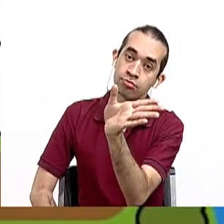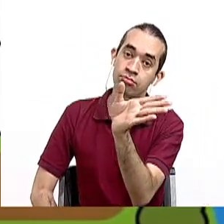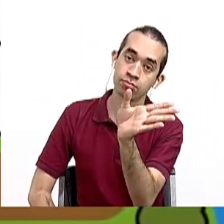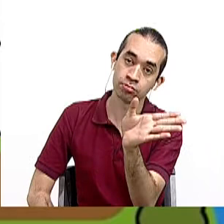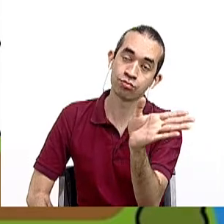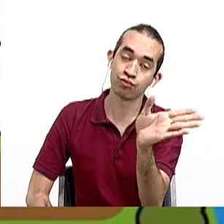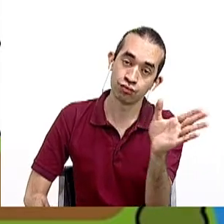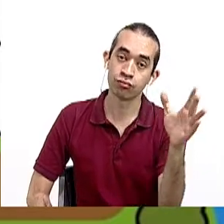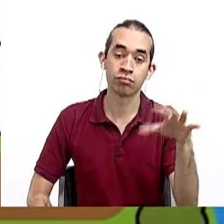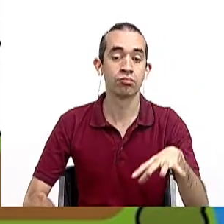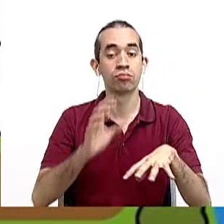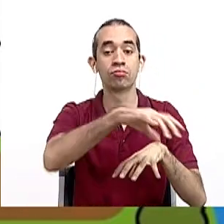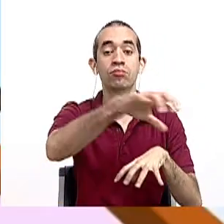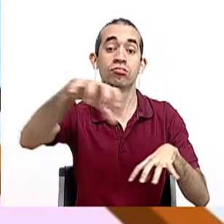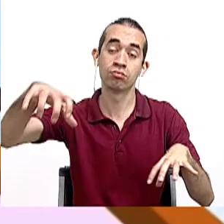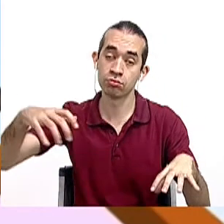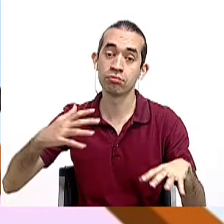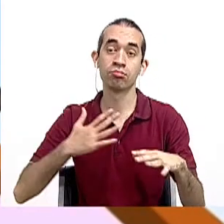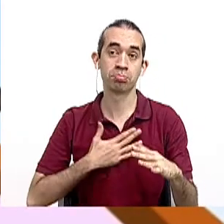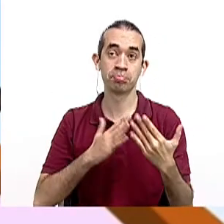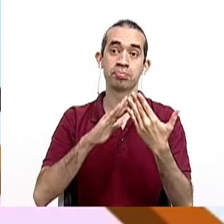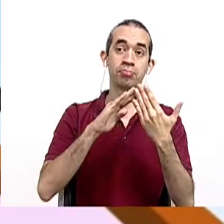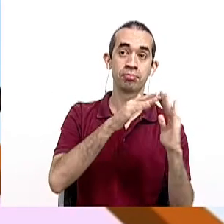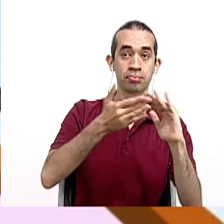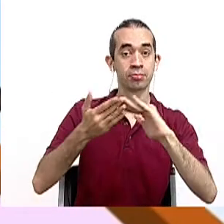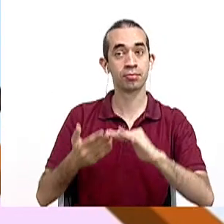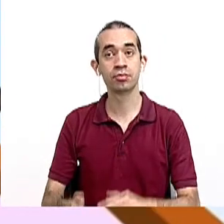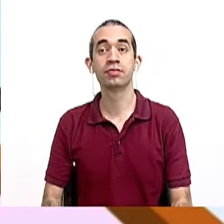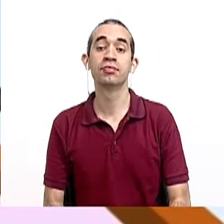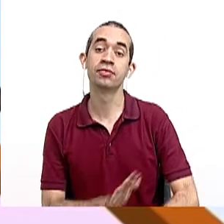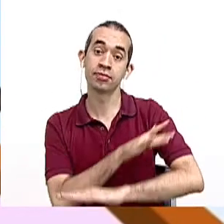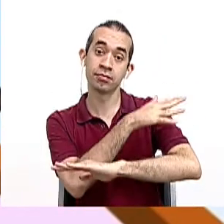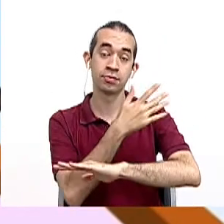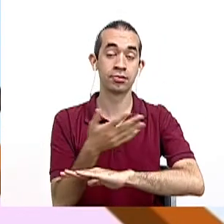then back down past places in my town.